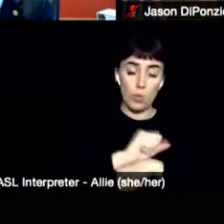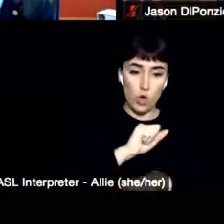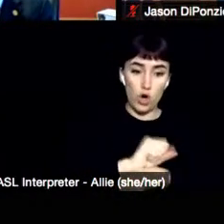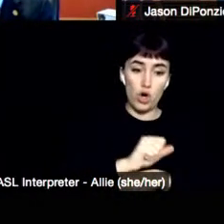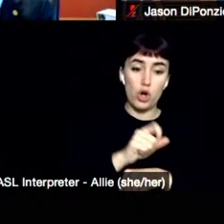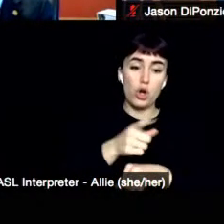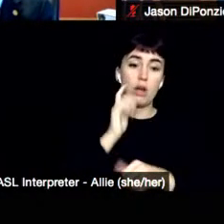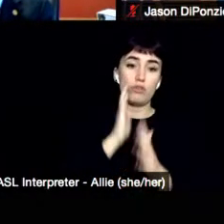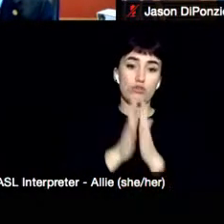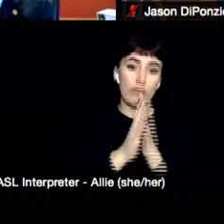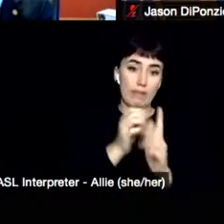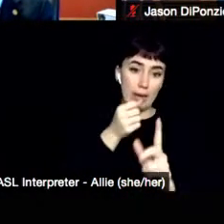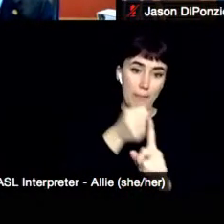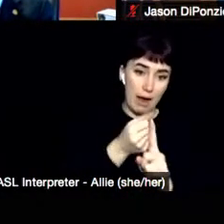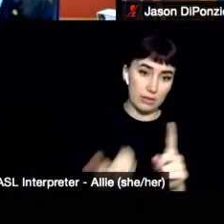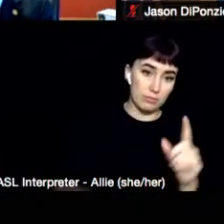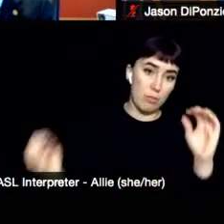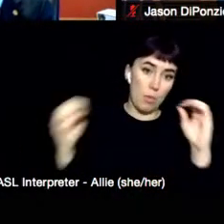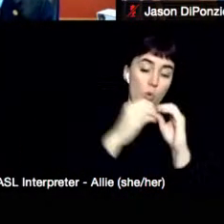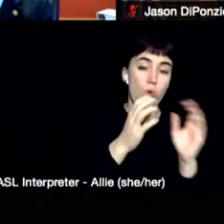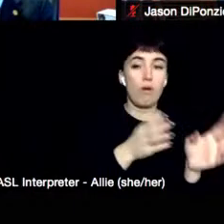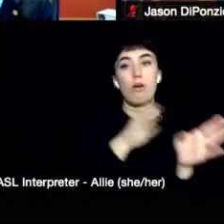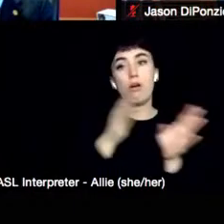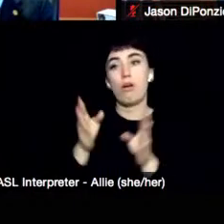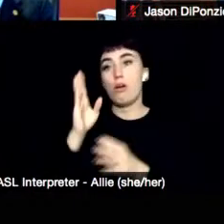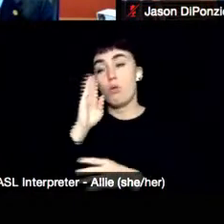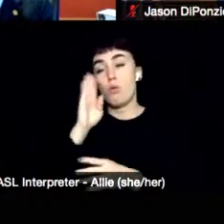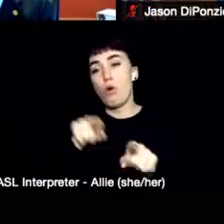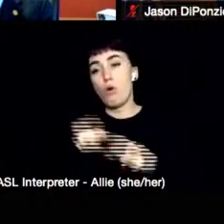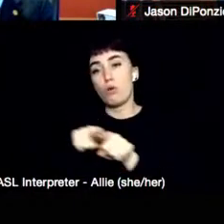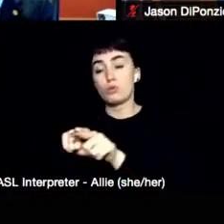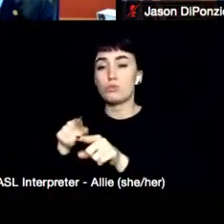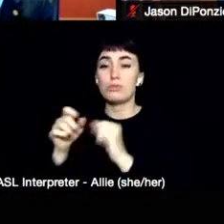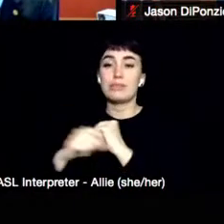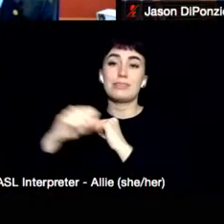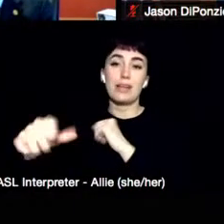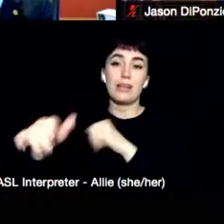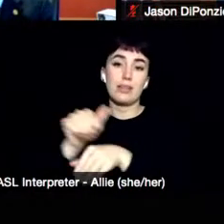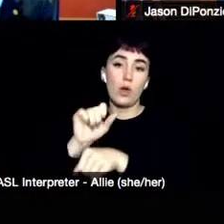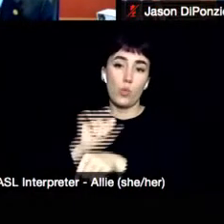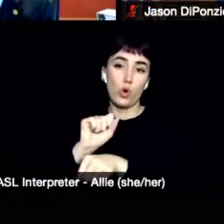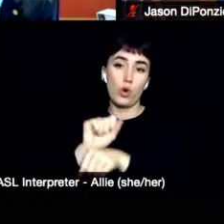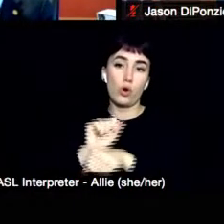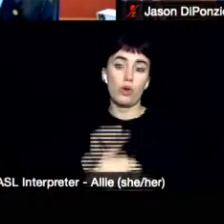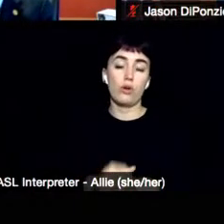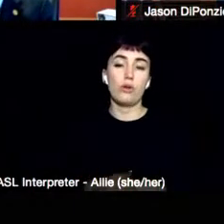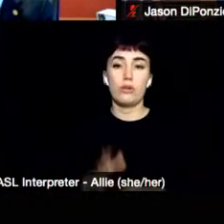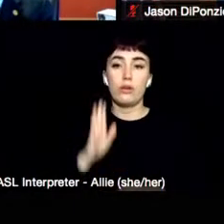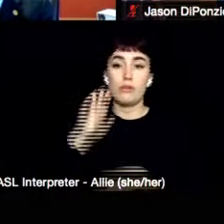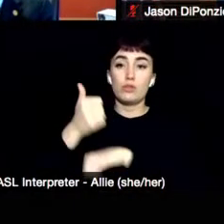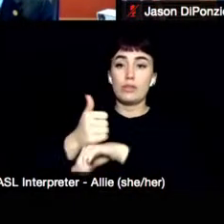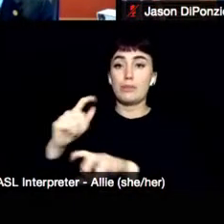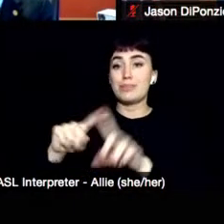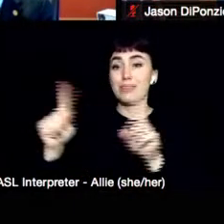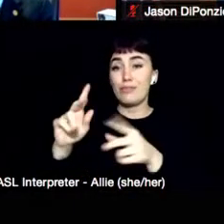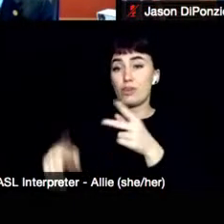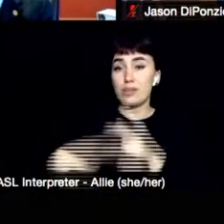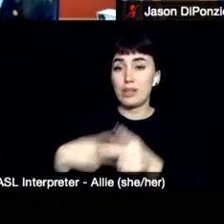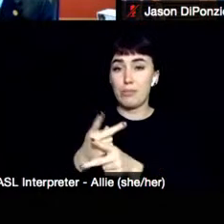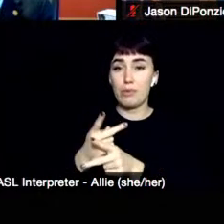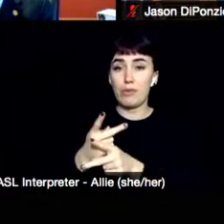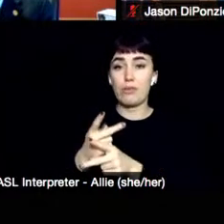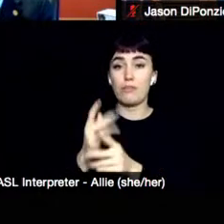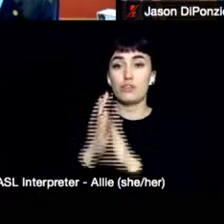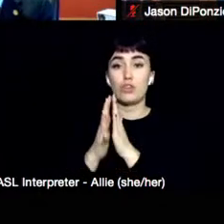traffic impacts. And then it would also extend our night work because we would have to set up a different type of traffic